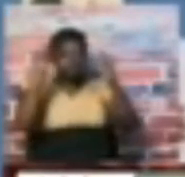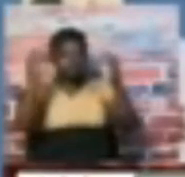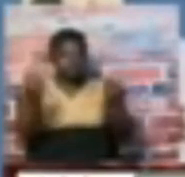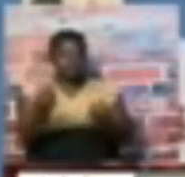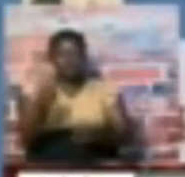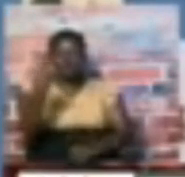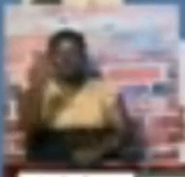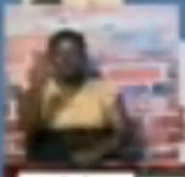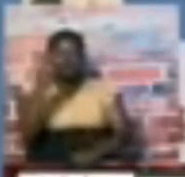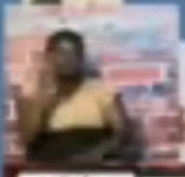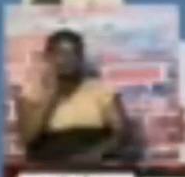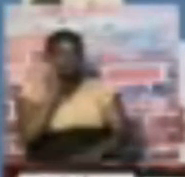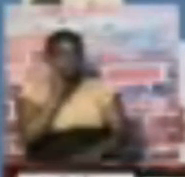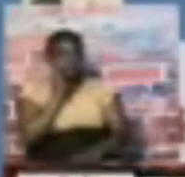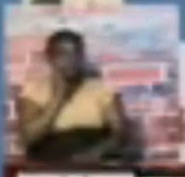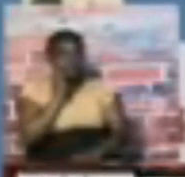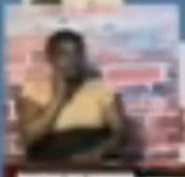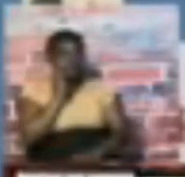million shillings.